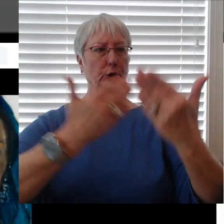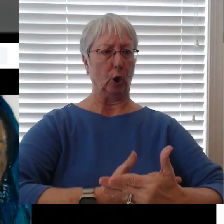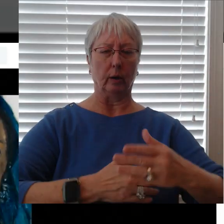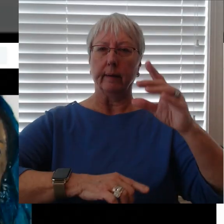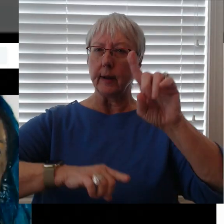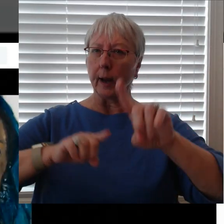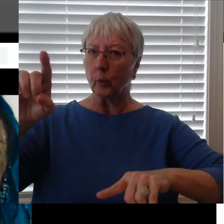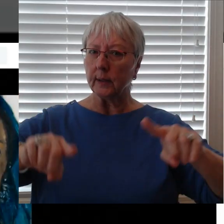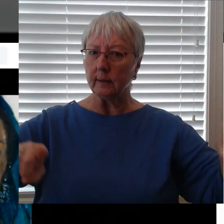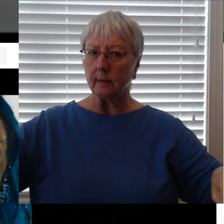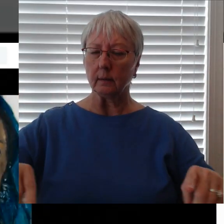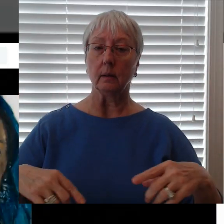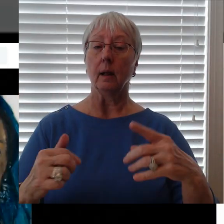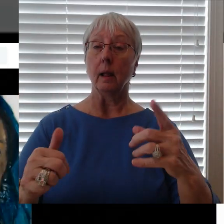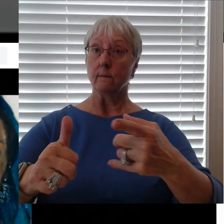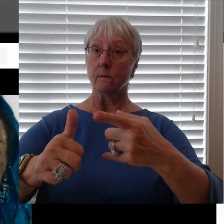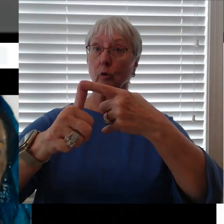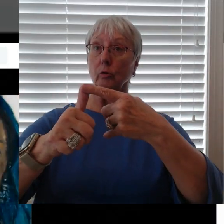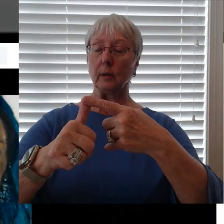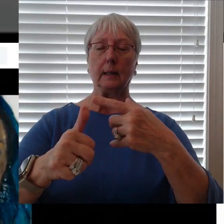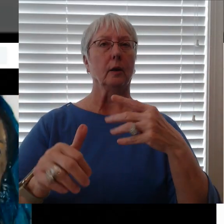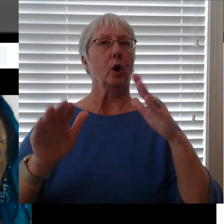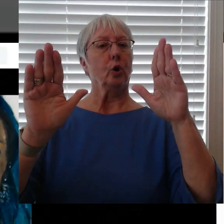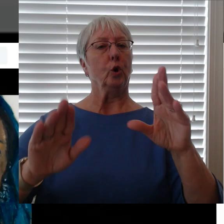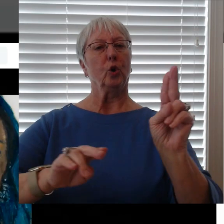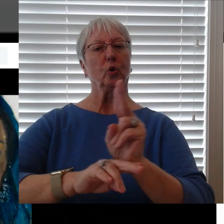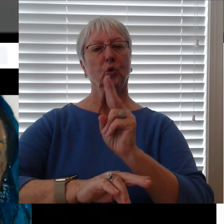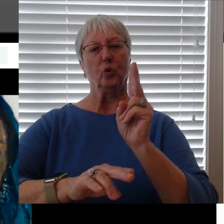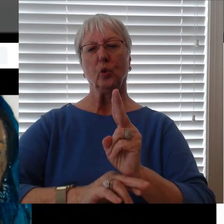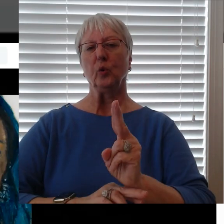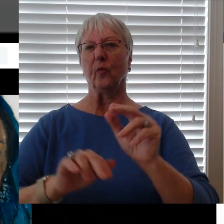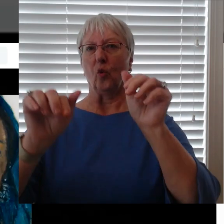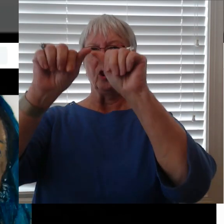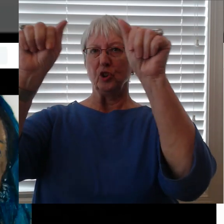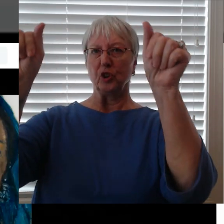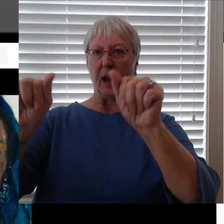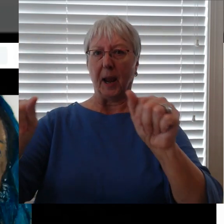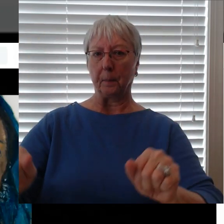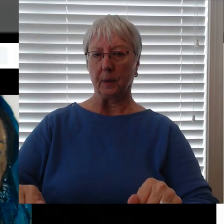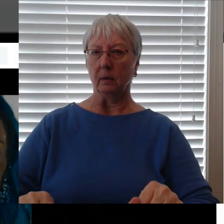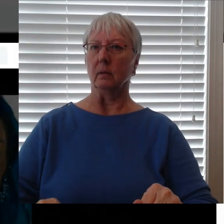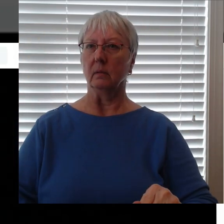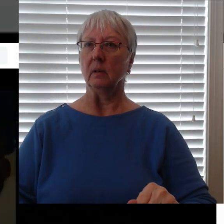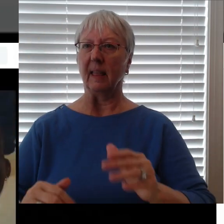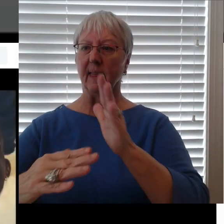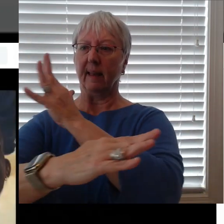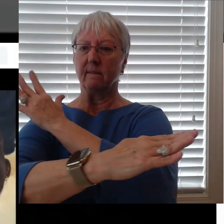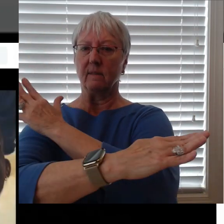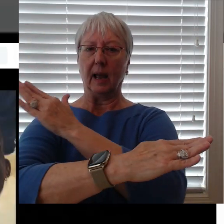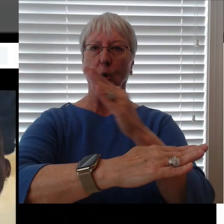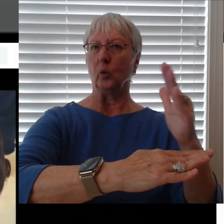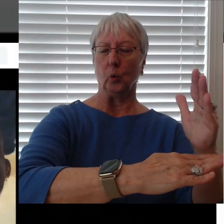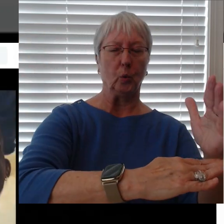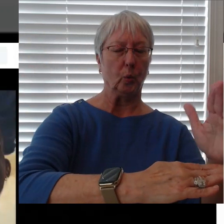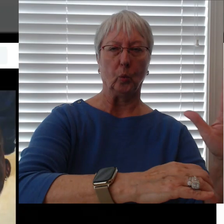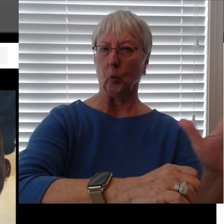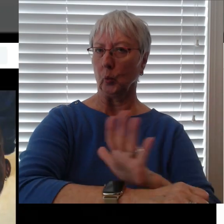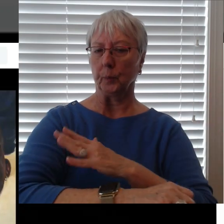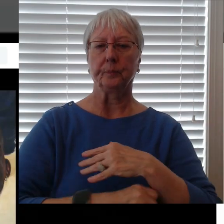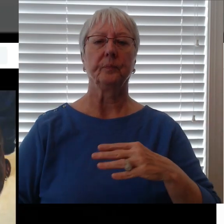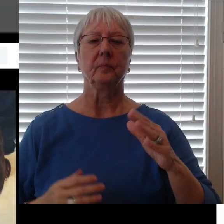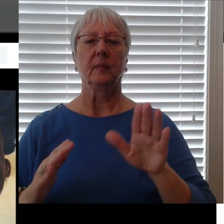displays an excellent use of graphic shapes for a pleasing composition with a full range of value. The next uses a